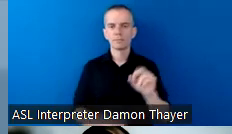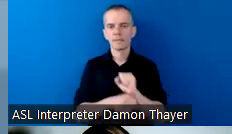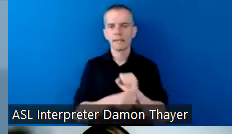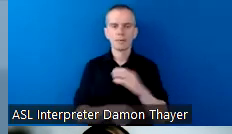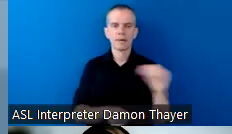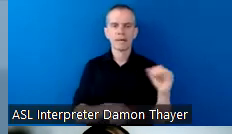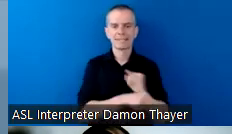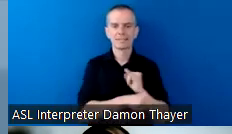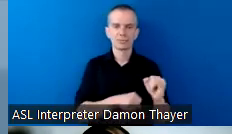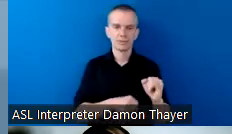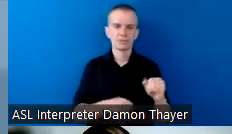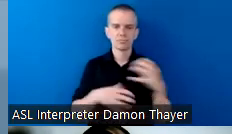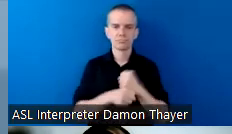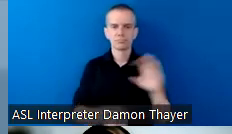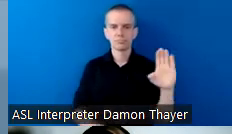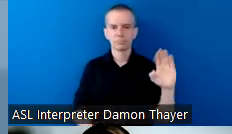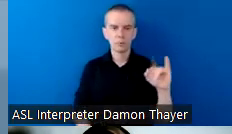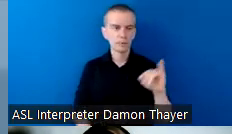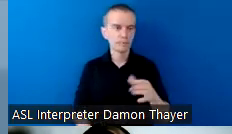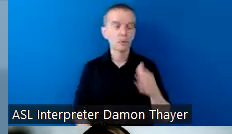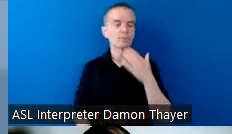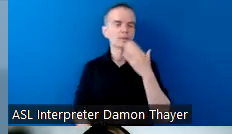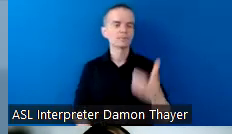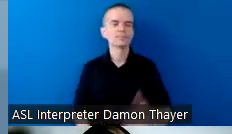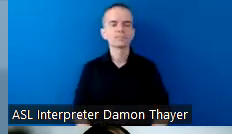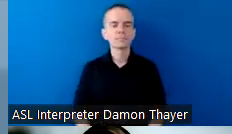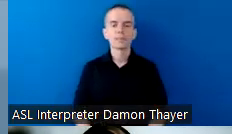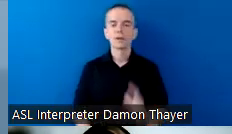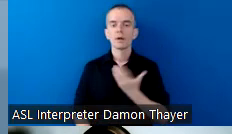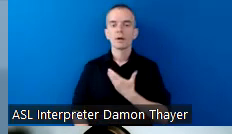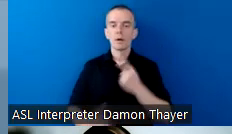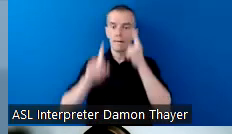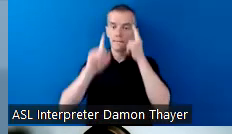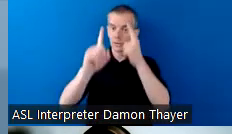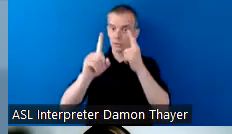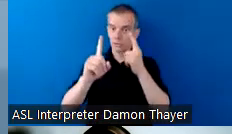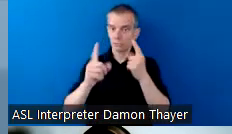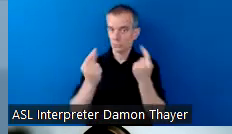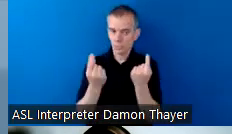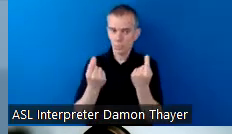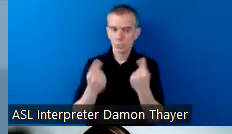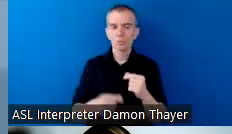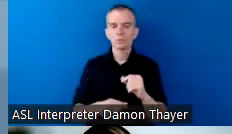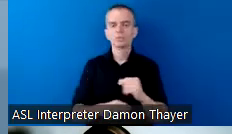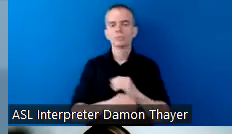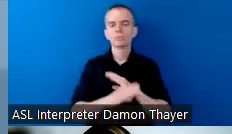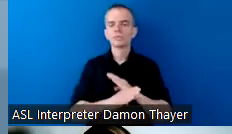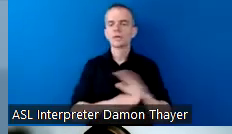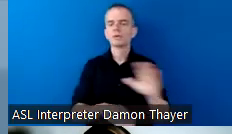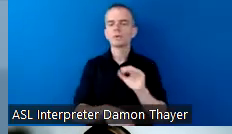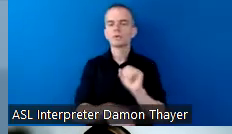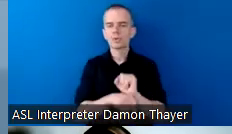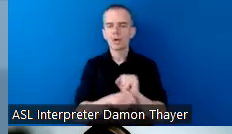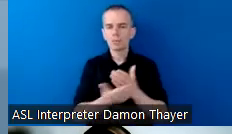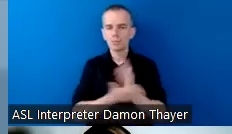thank you. Slide number 2 here. And the mission of BOLI is to protect employment rights, advance